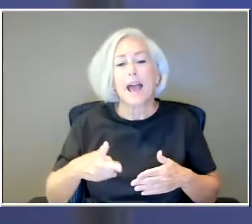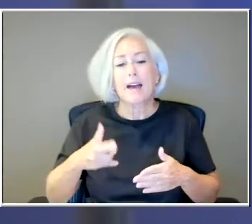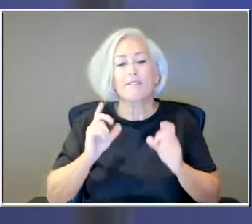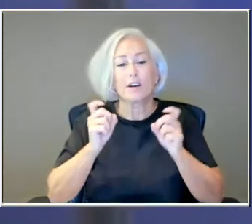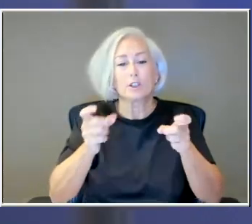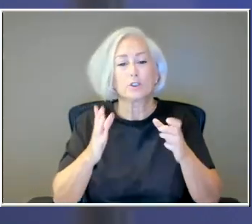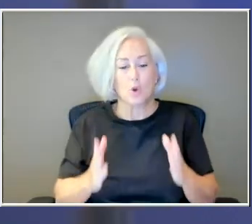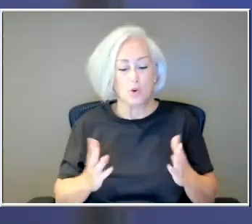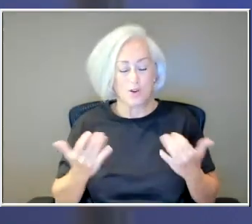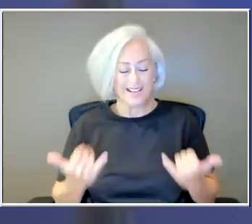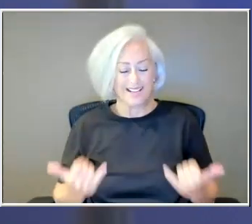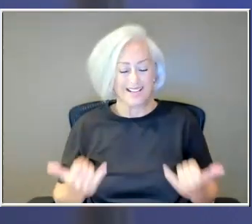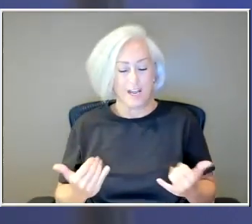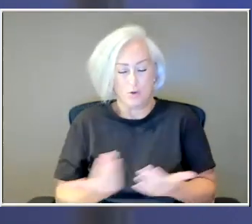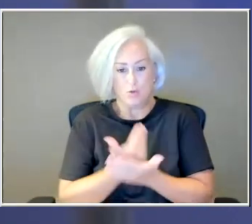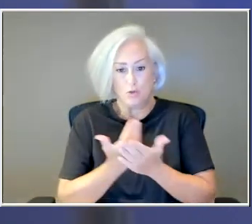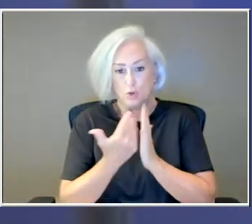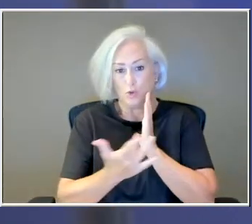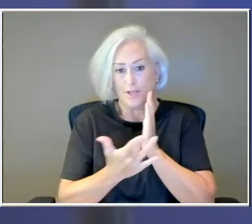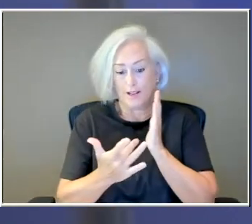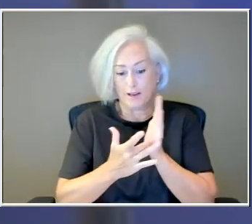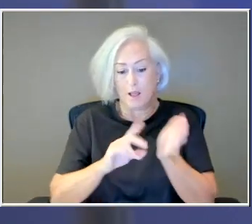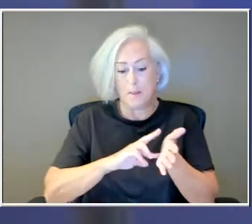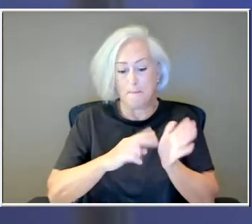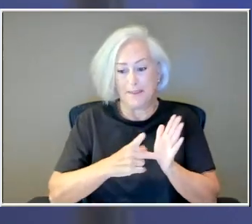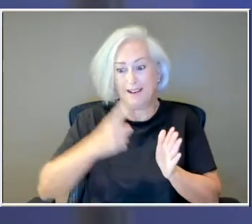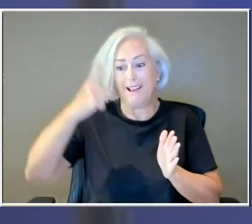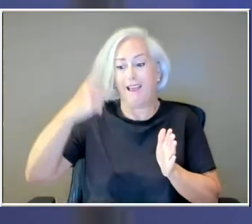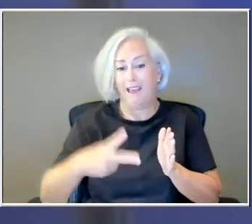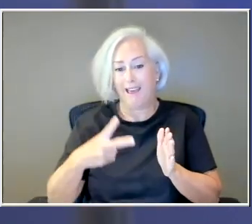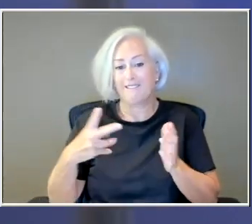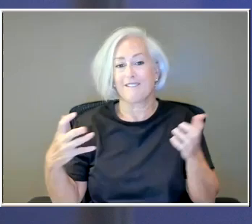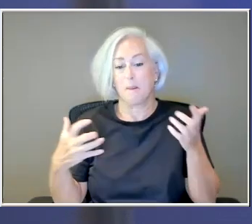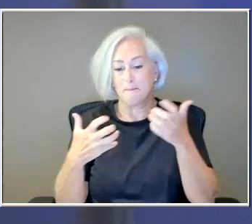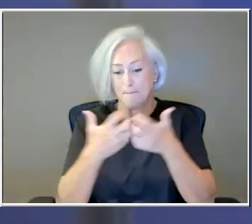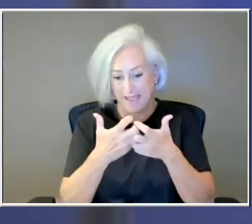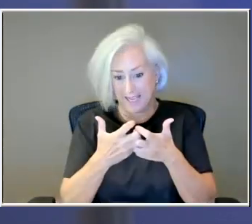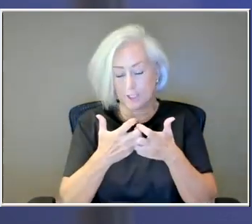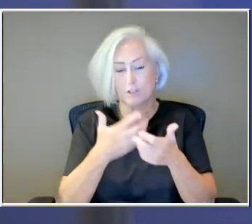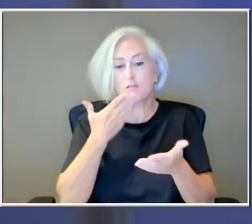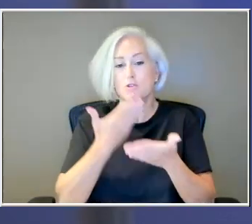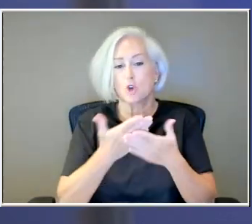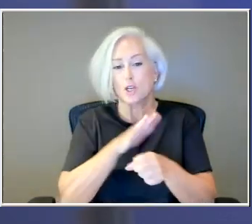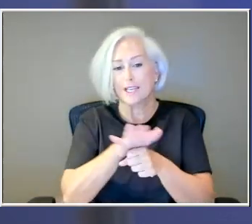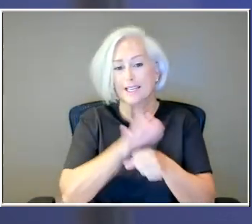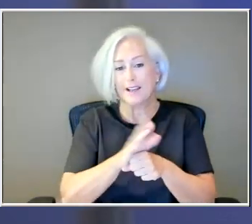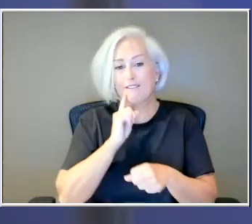technology, even a half-matched donor is good enough for us. A child